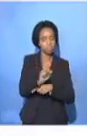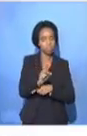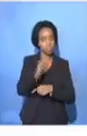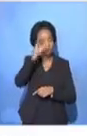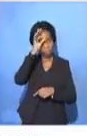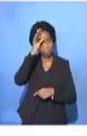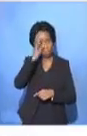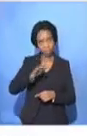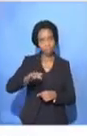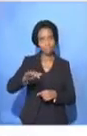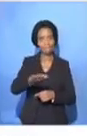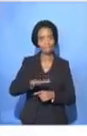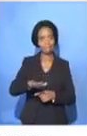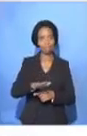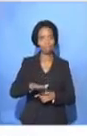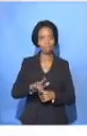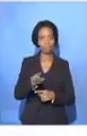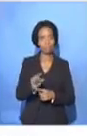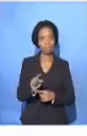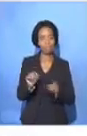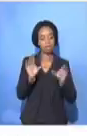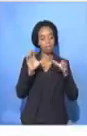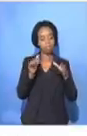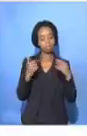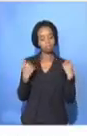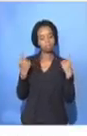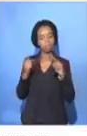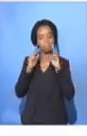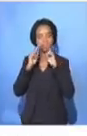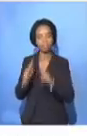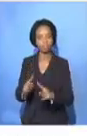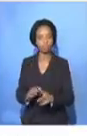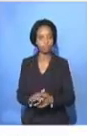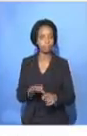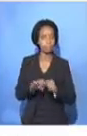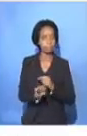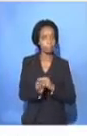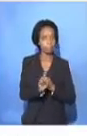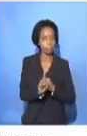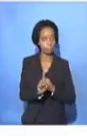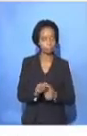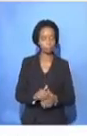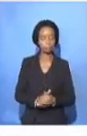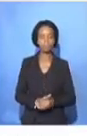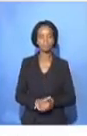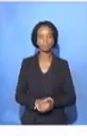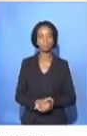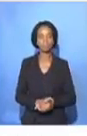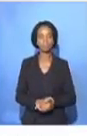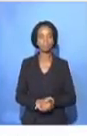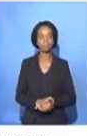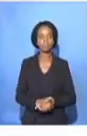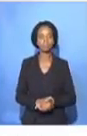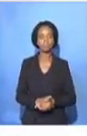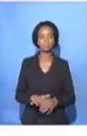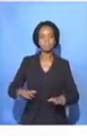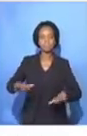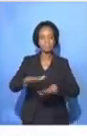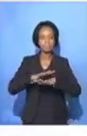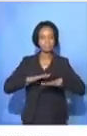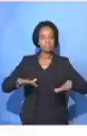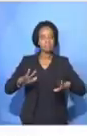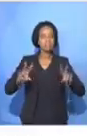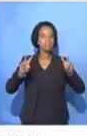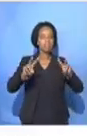mission visited. The atmosphere was orderly,